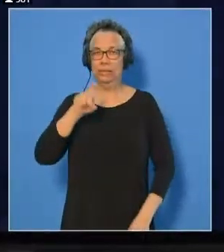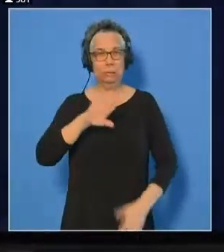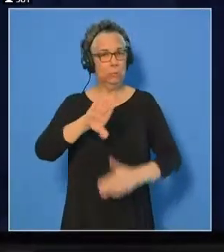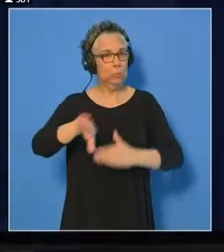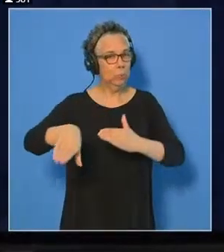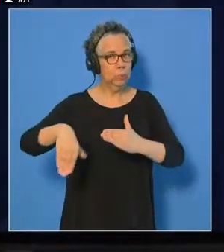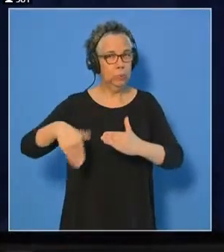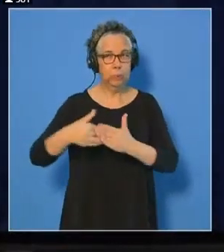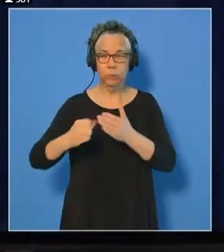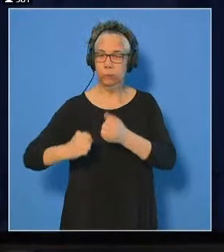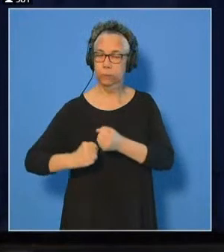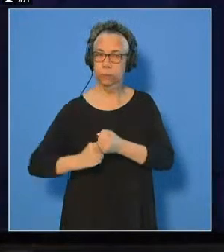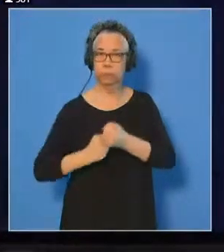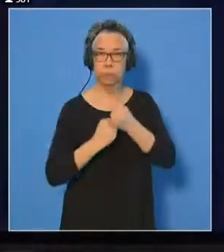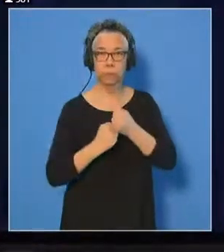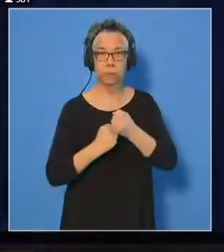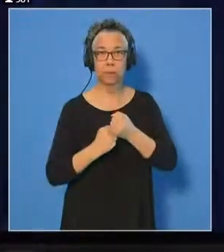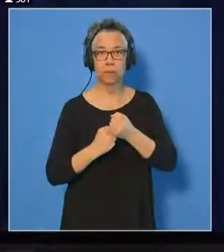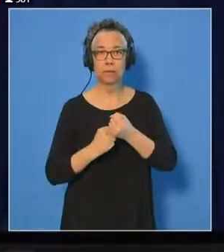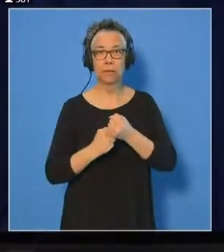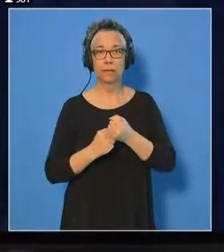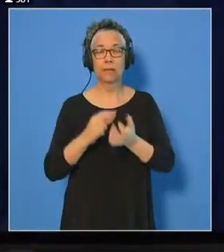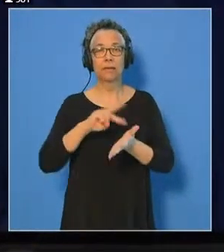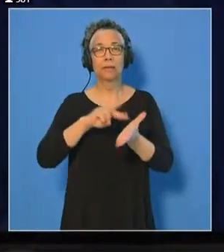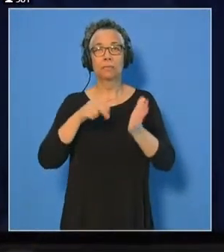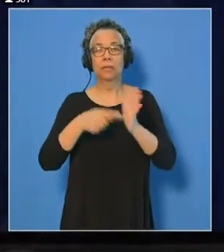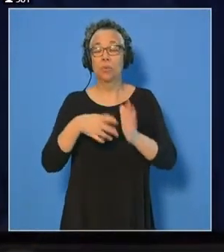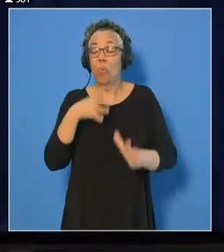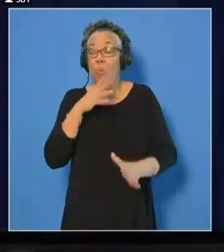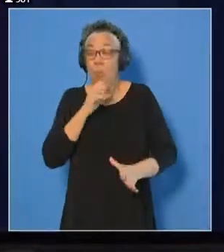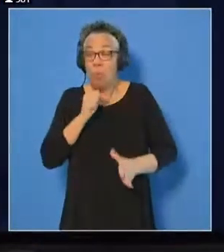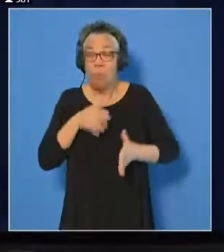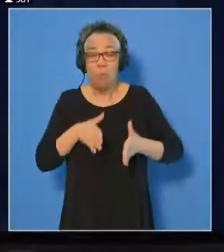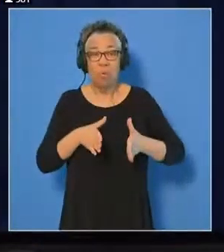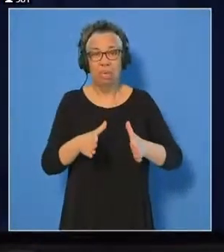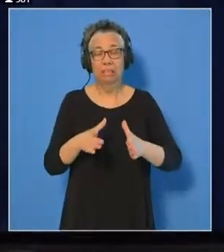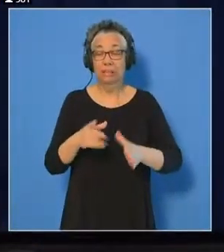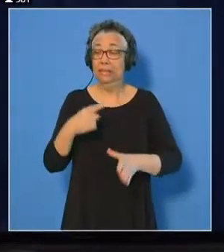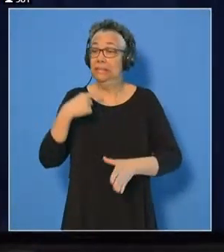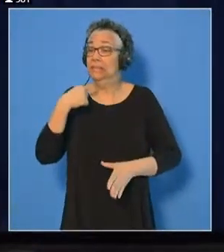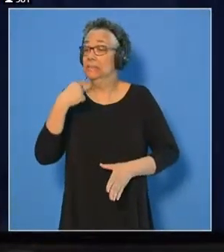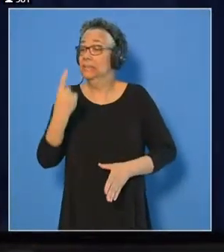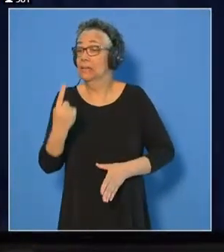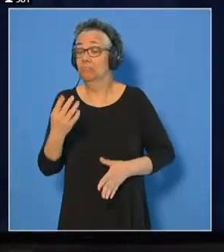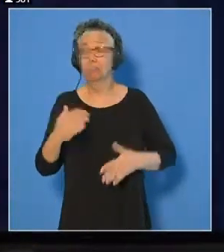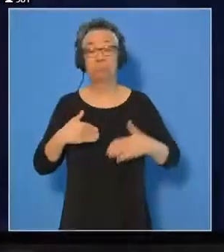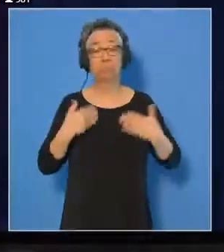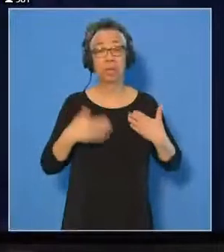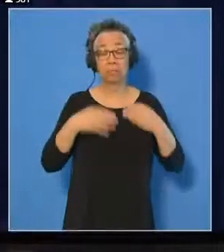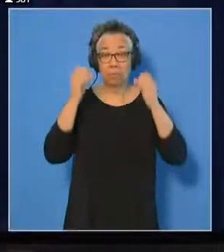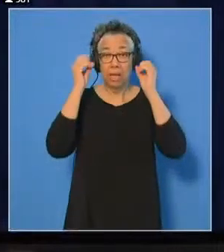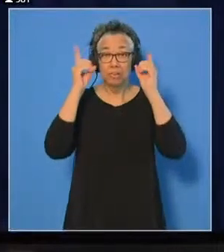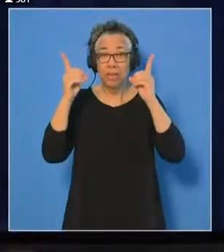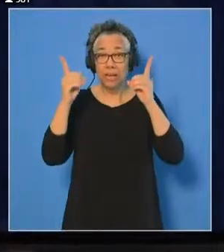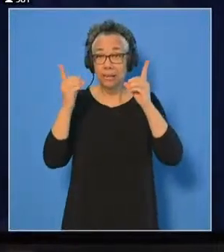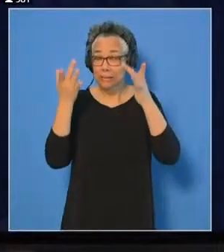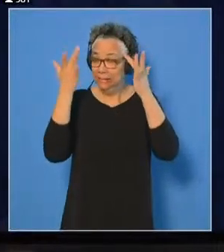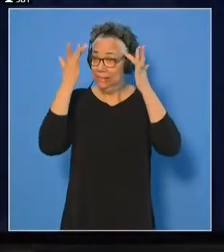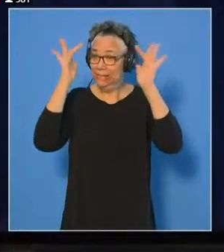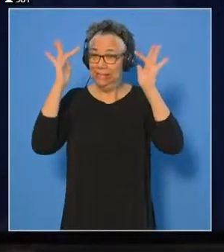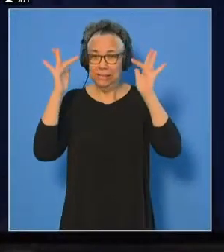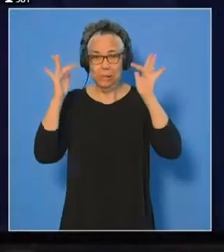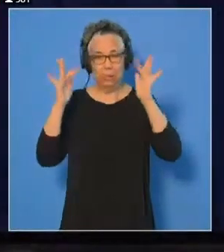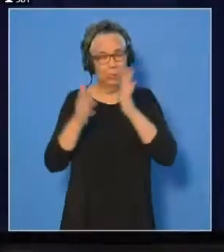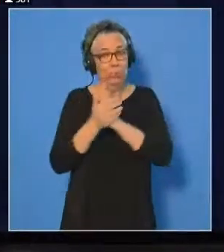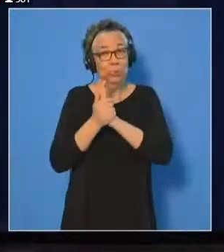deck. That means the old way, telling young, educated, intelligent,